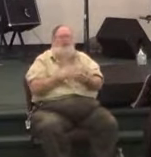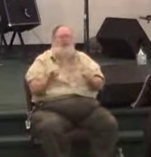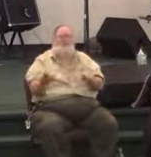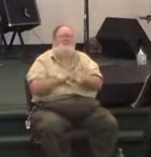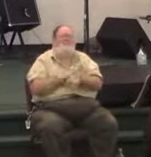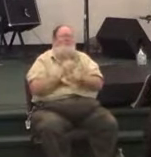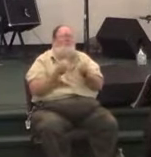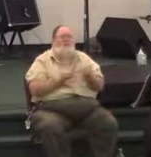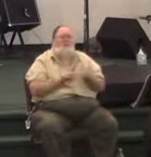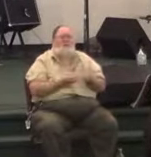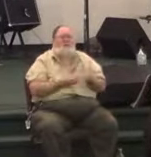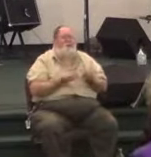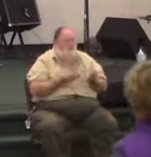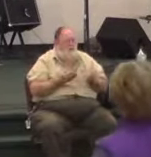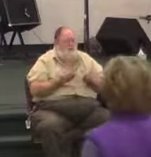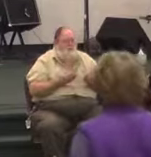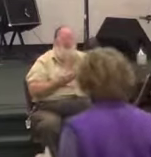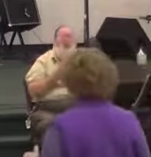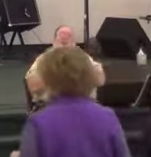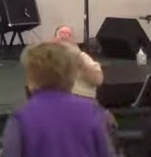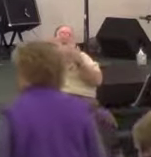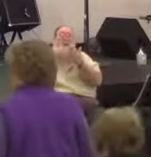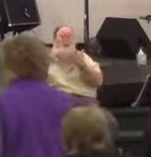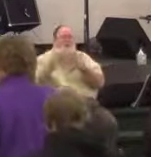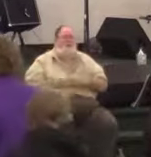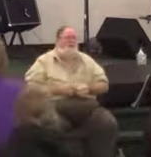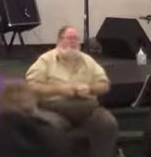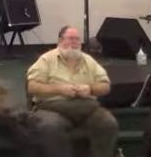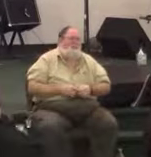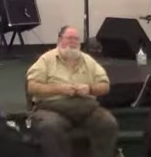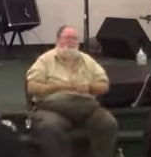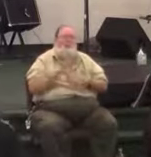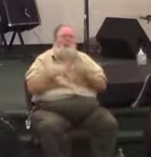Him for everything He's done and He's going to do. So